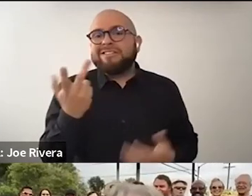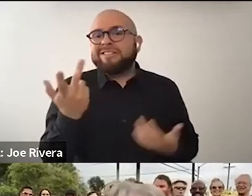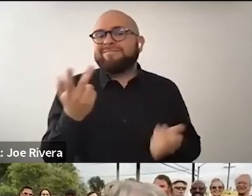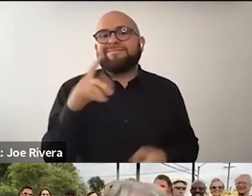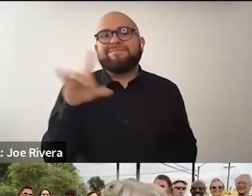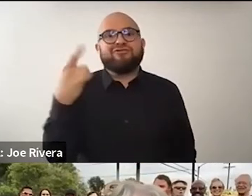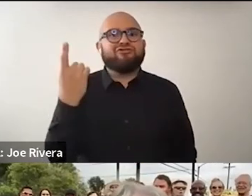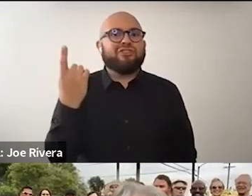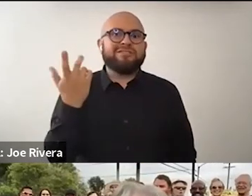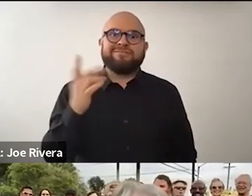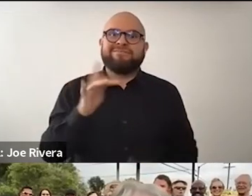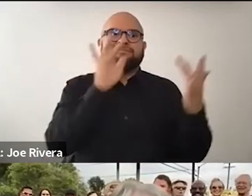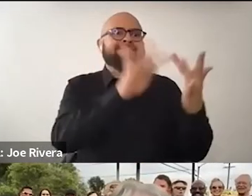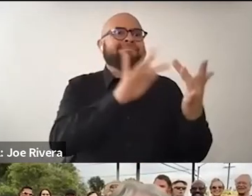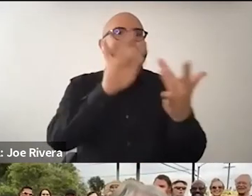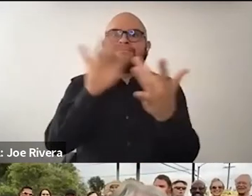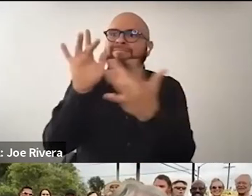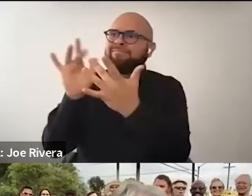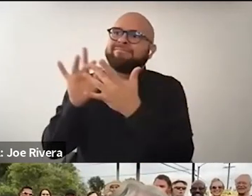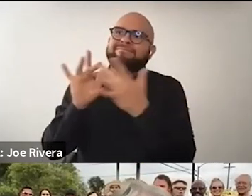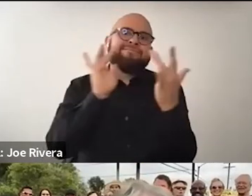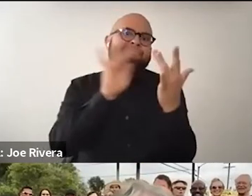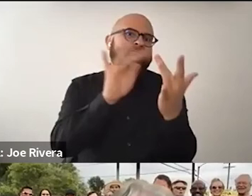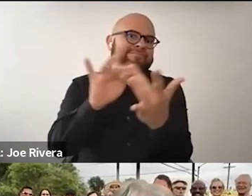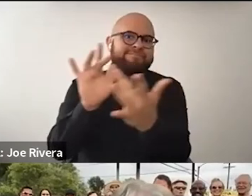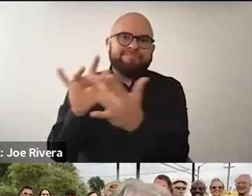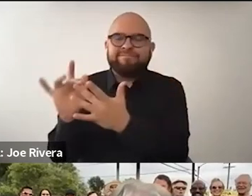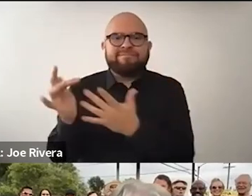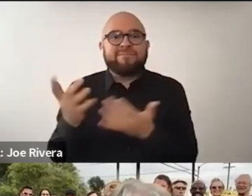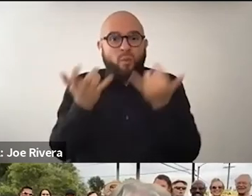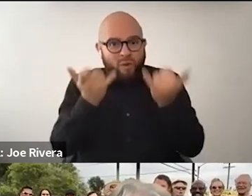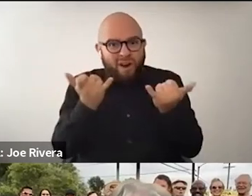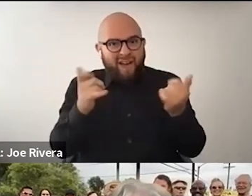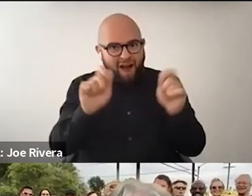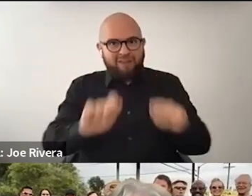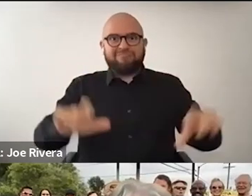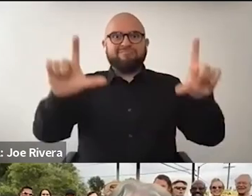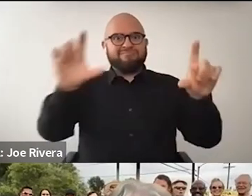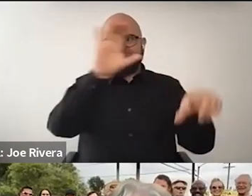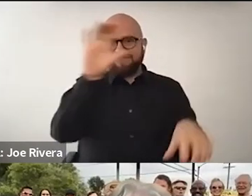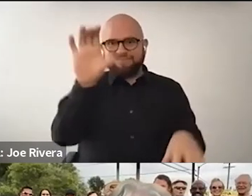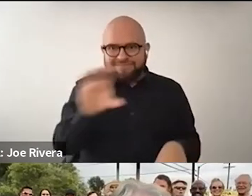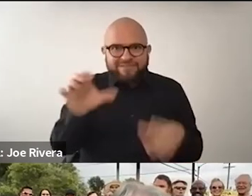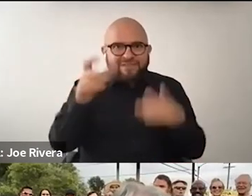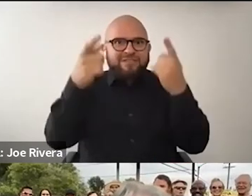We're doing it right now. I mean, we have these little pizza parties where we get people